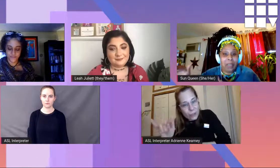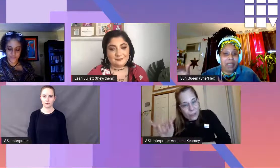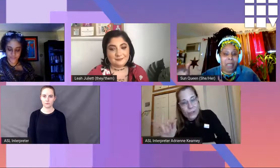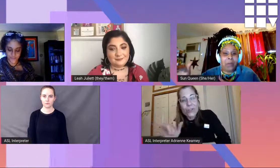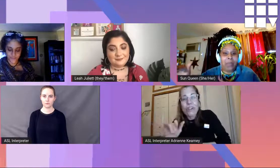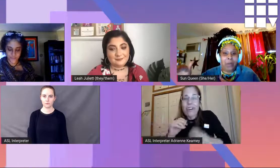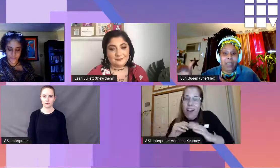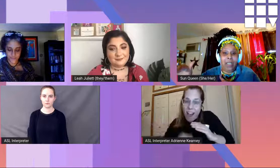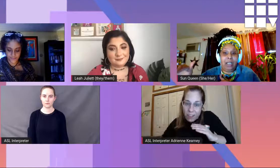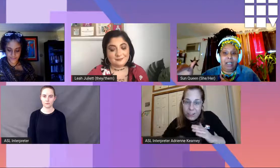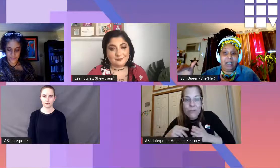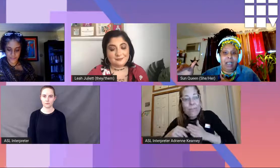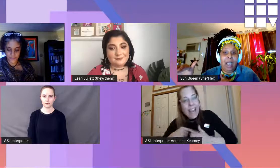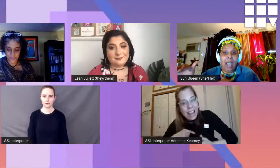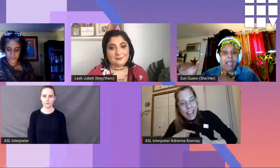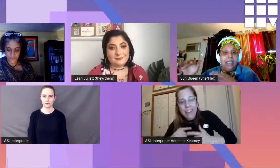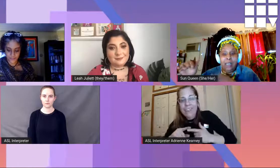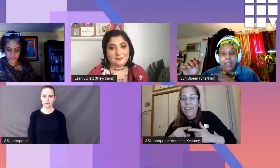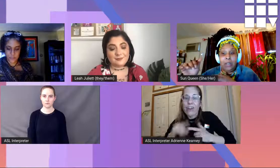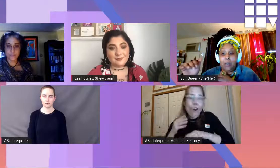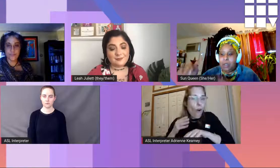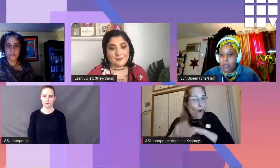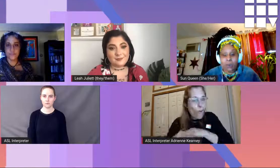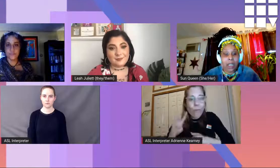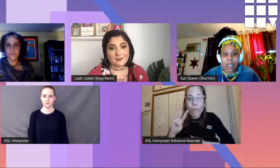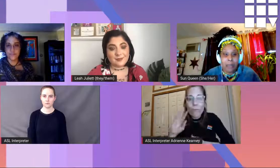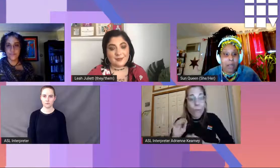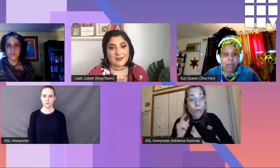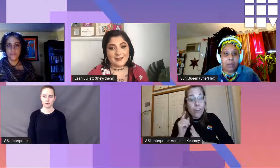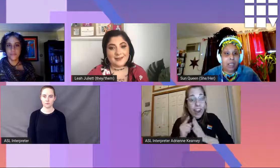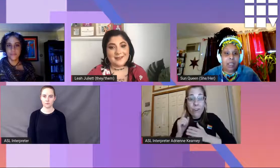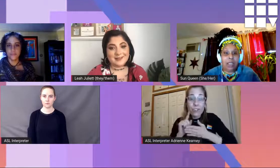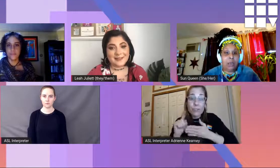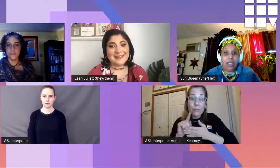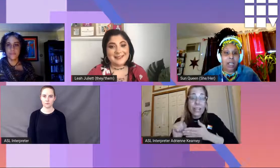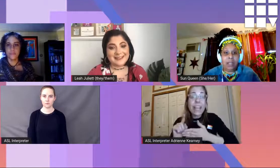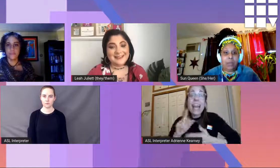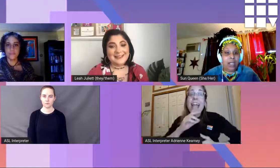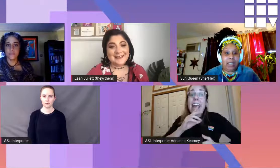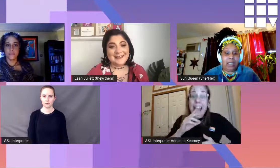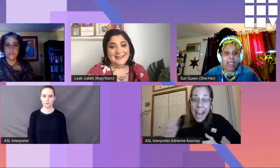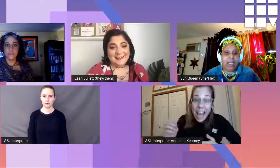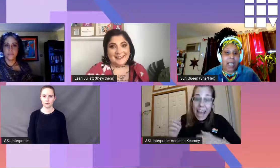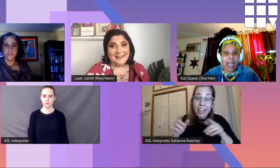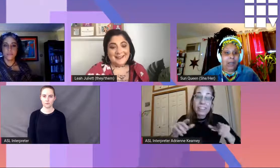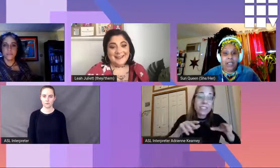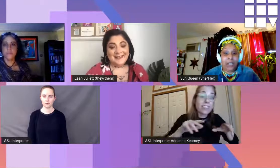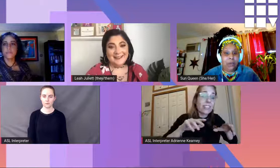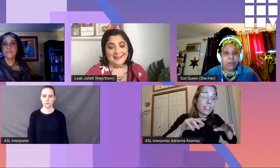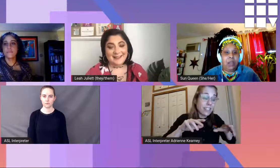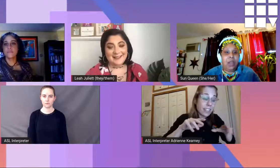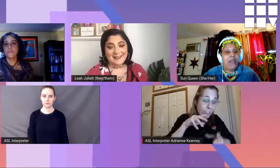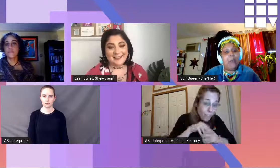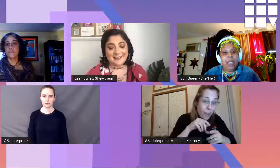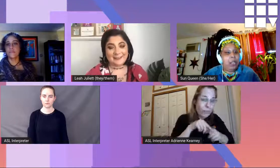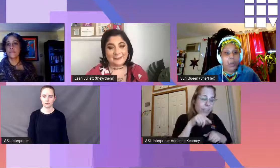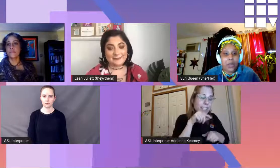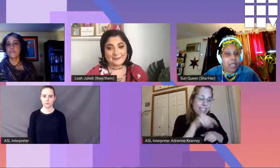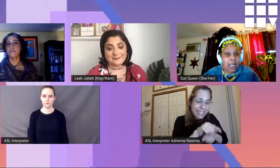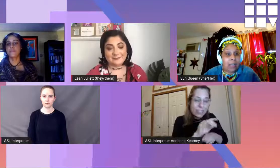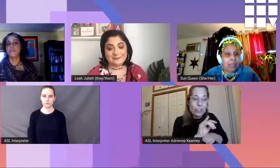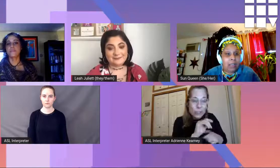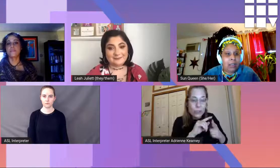40 plus hours a week, and still doing emails and doing X, Y, and Z that I have to do for being